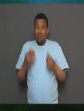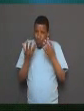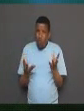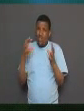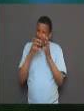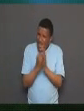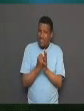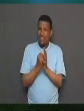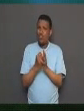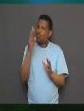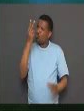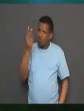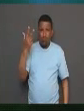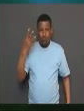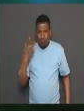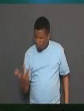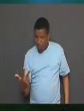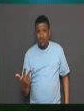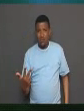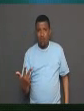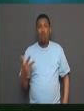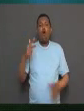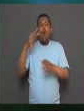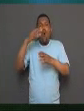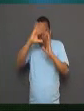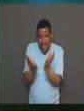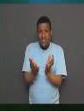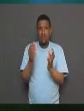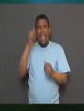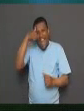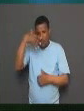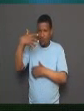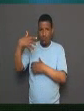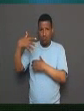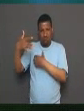contains 2/3 of the world's AIDS victims.